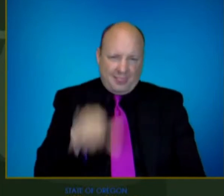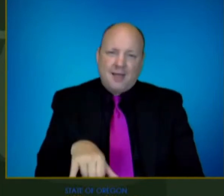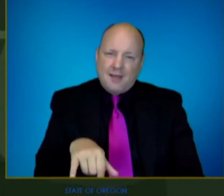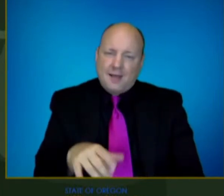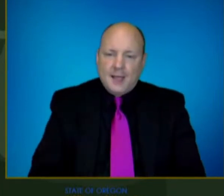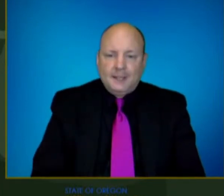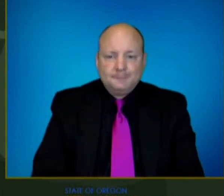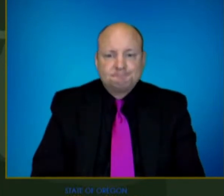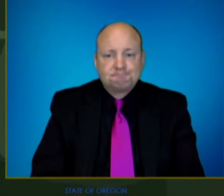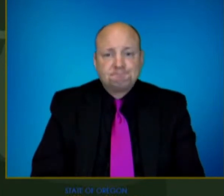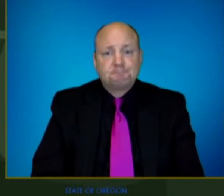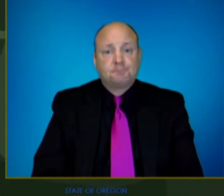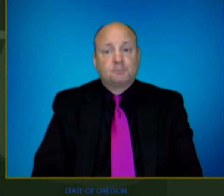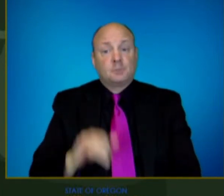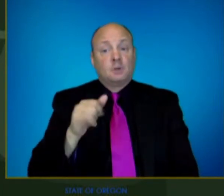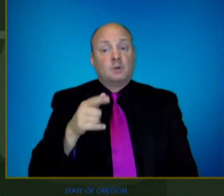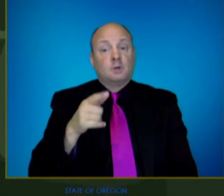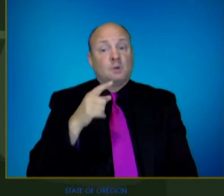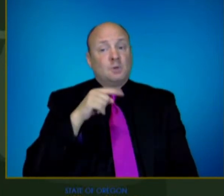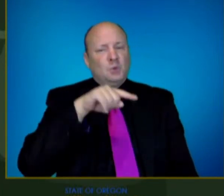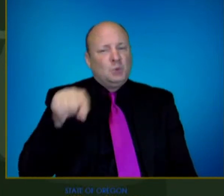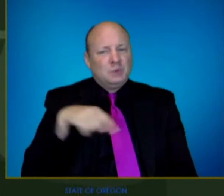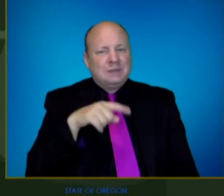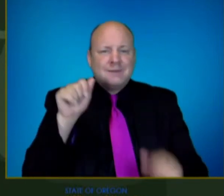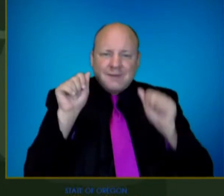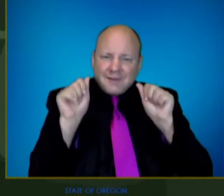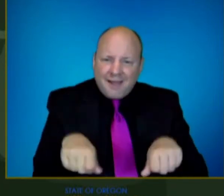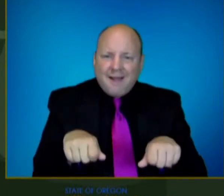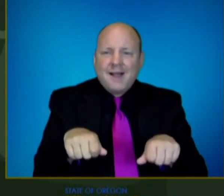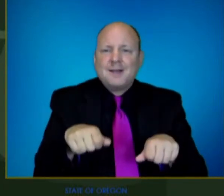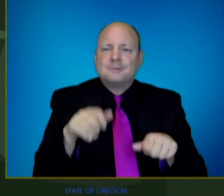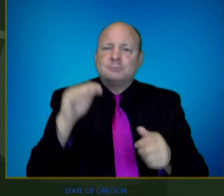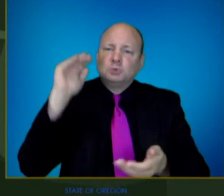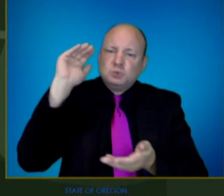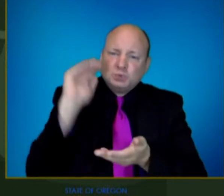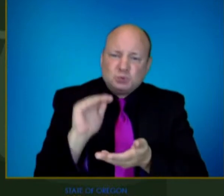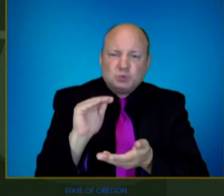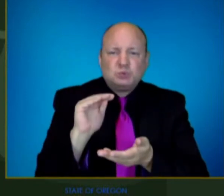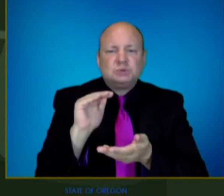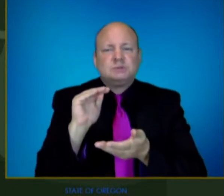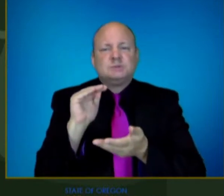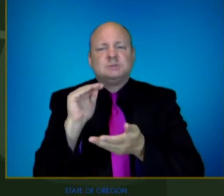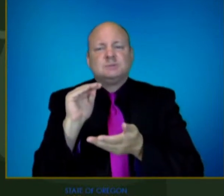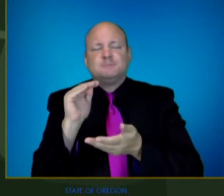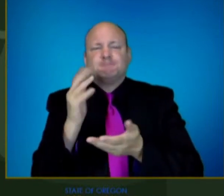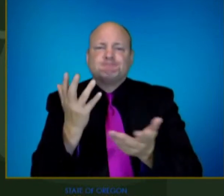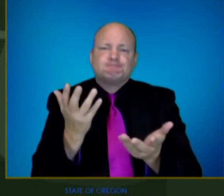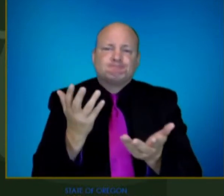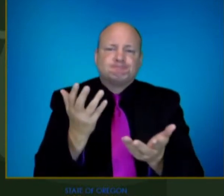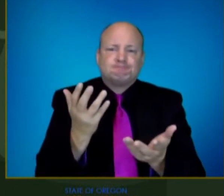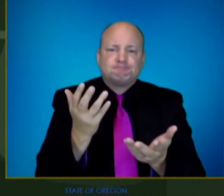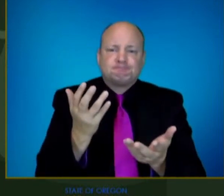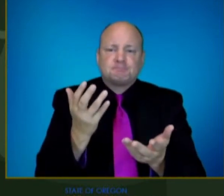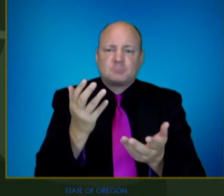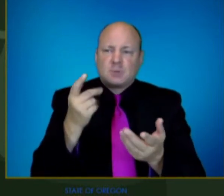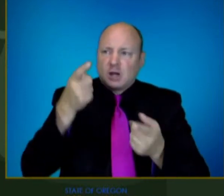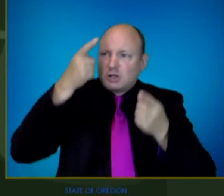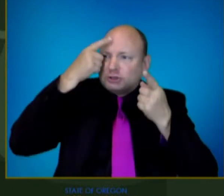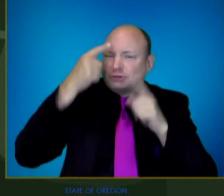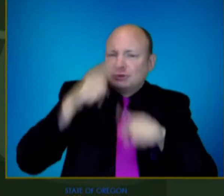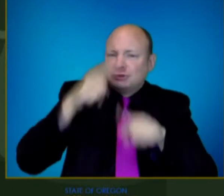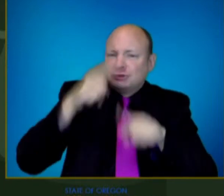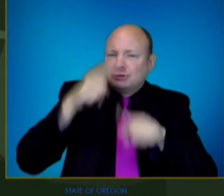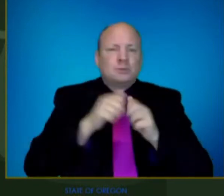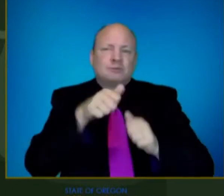even worse than it is right now. I don't have anything to add to that. And Governor Brown, I asked you in your last